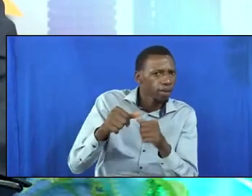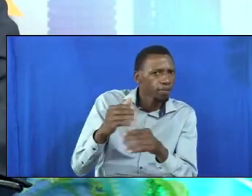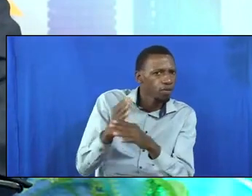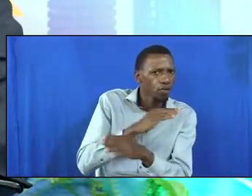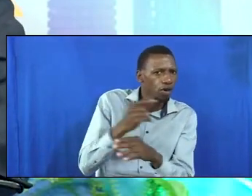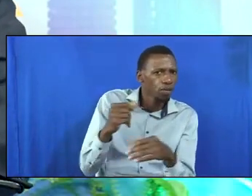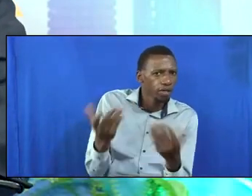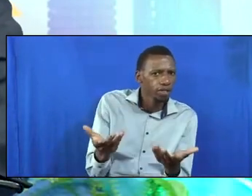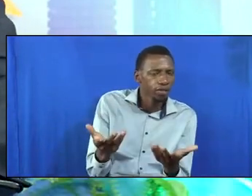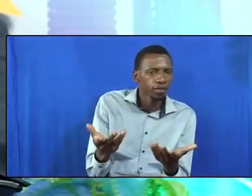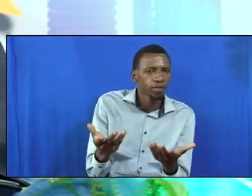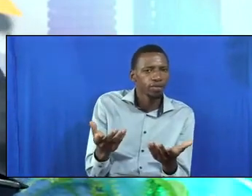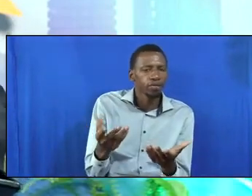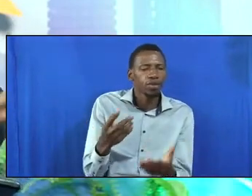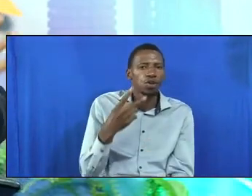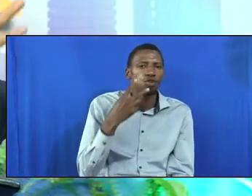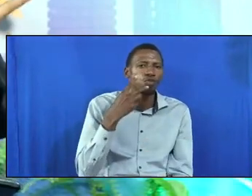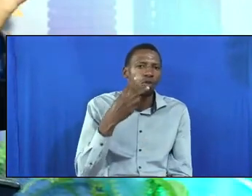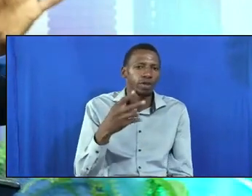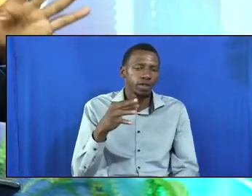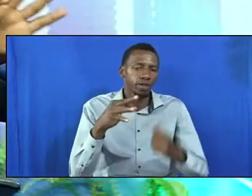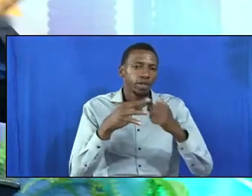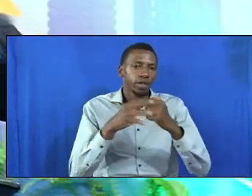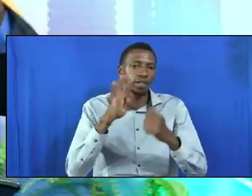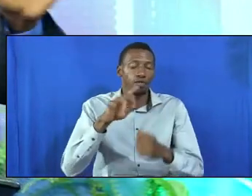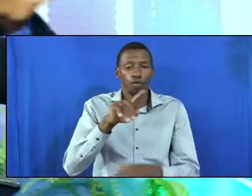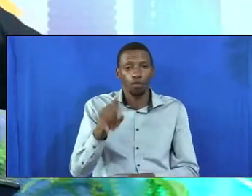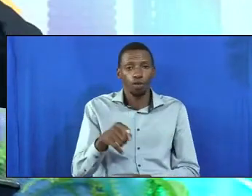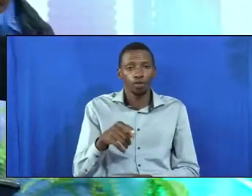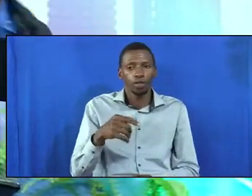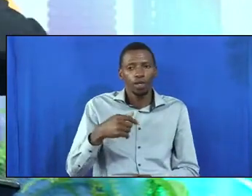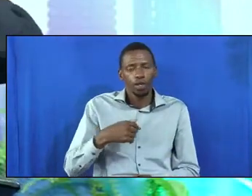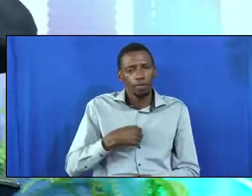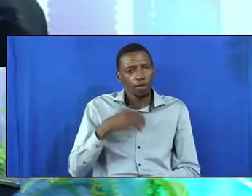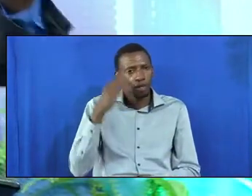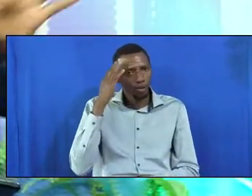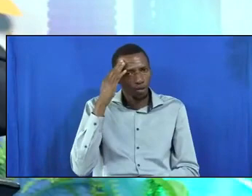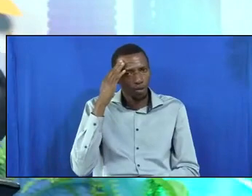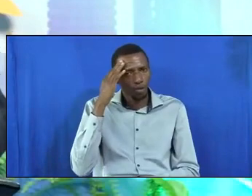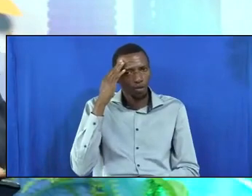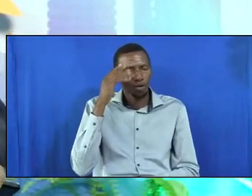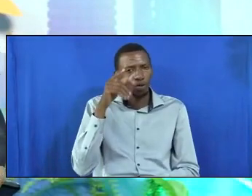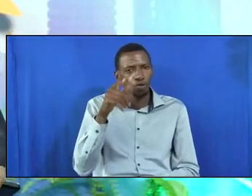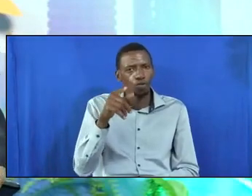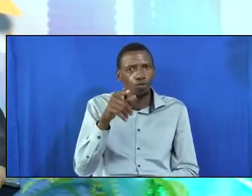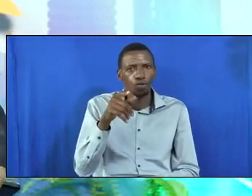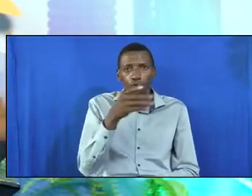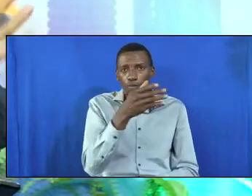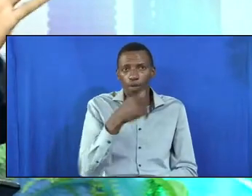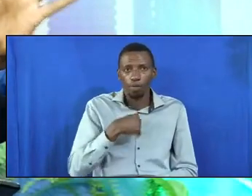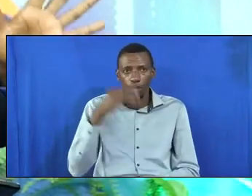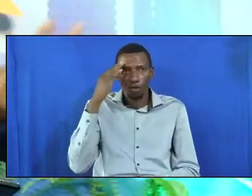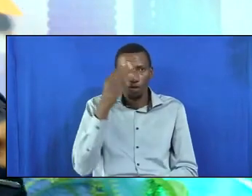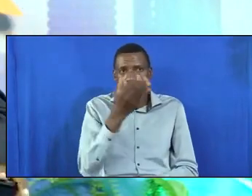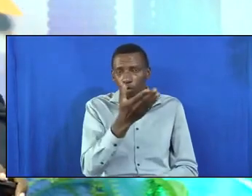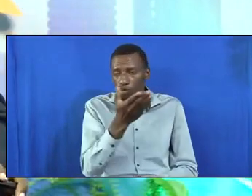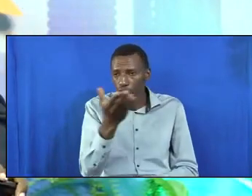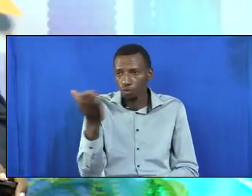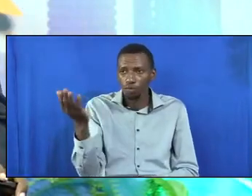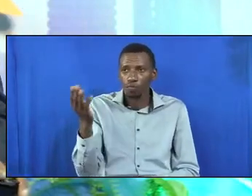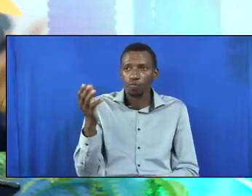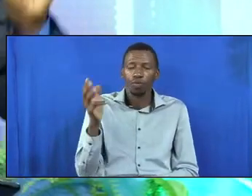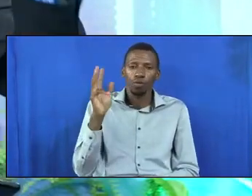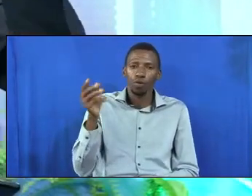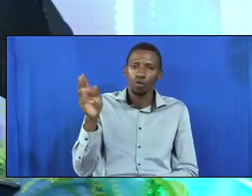was? Yes. I know you scale a lot of money here from the look of your faces, but please accept